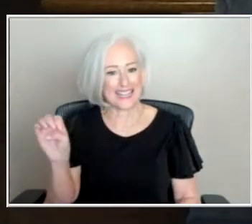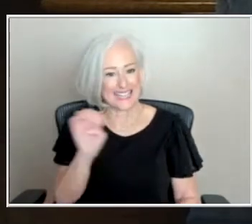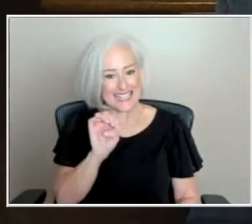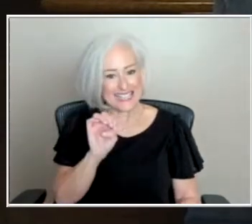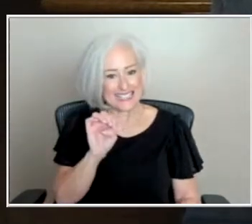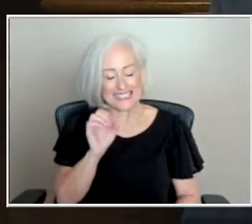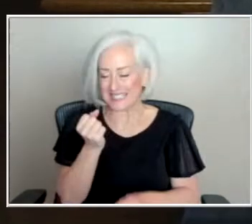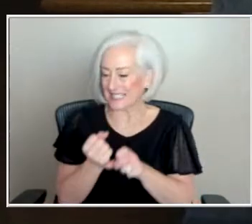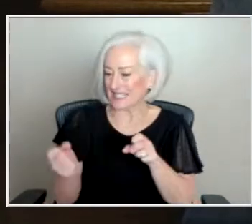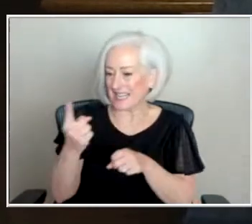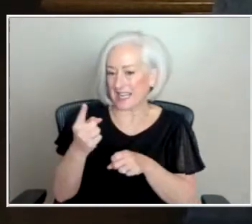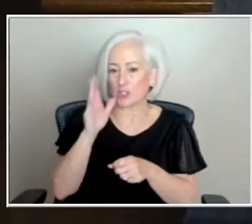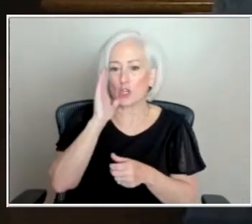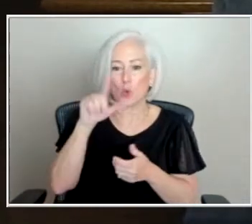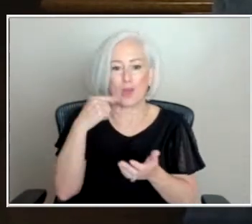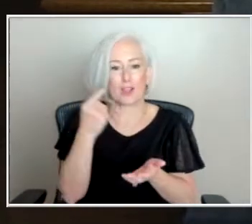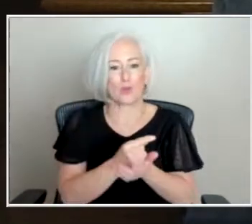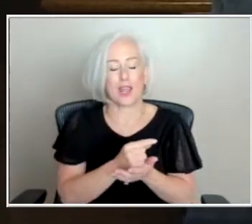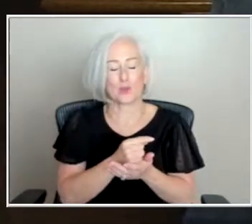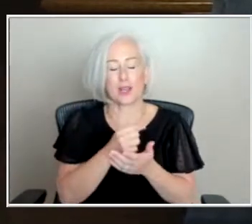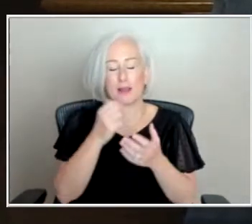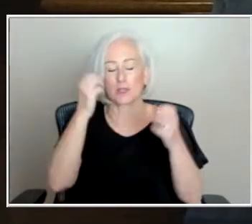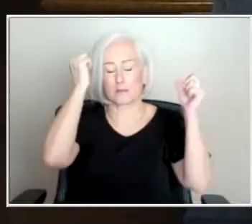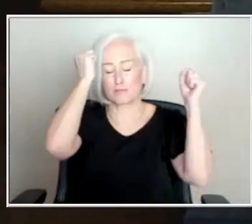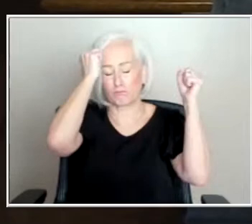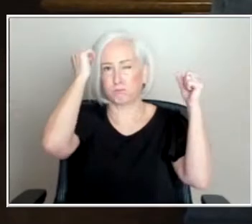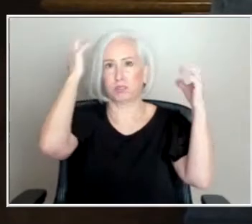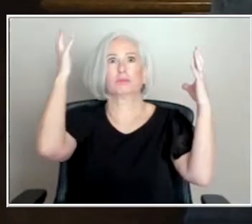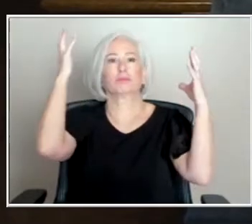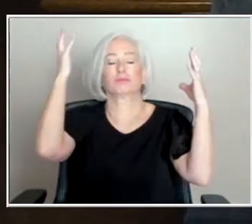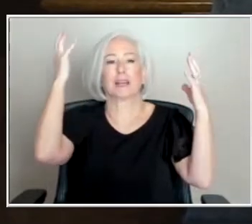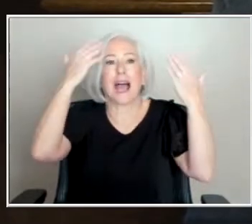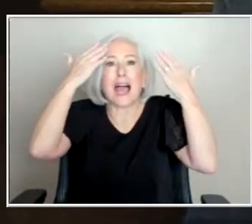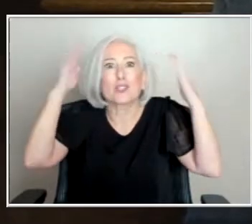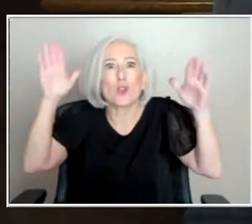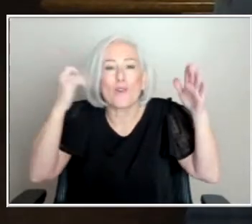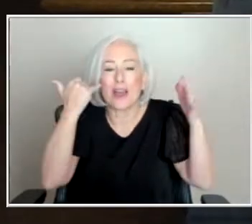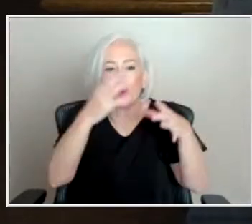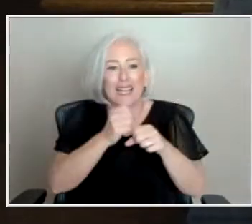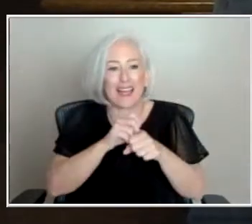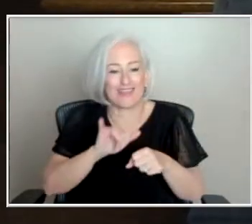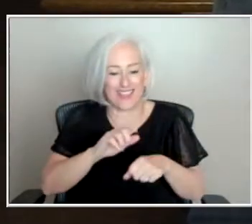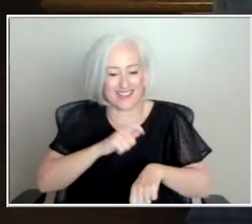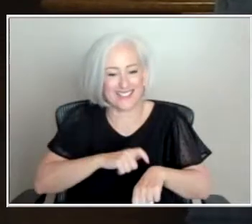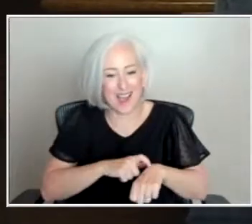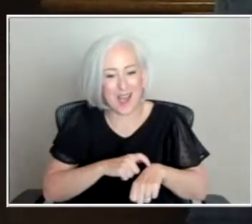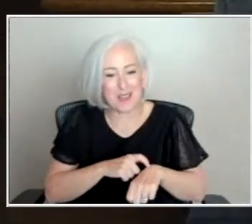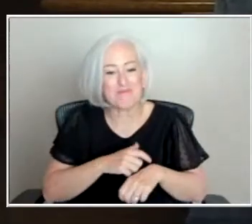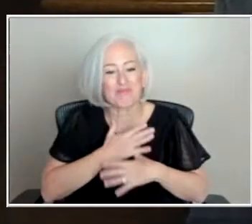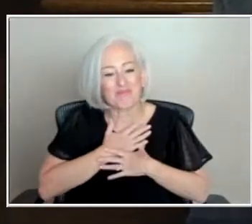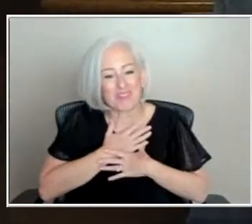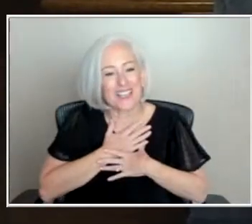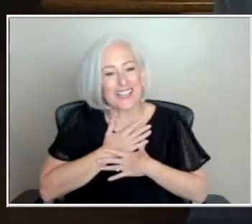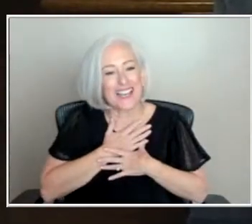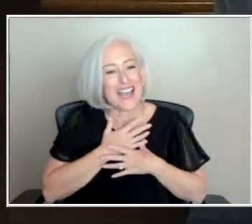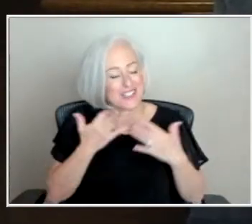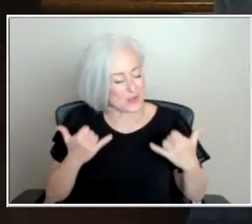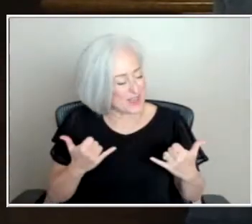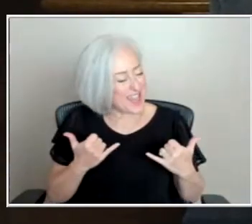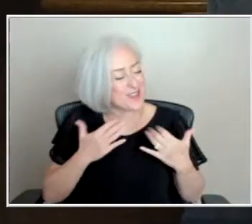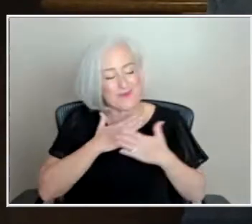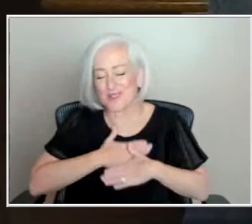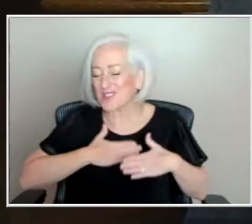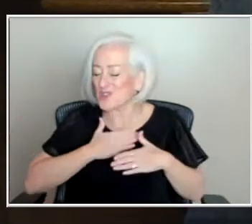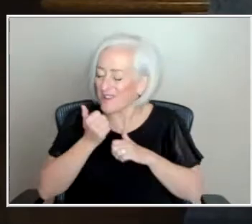and it blows my mind because these are the days that I didn't know if I would get. But they're here, and we're living every moment